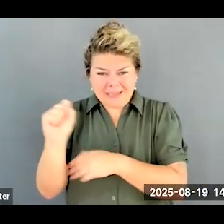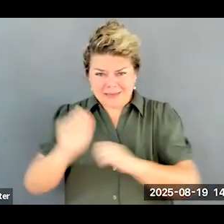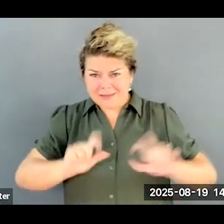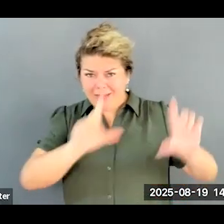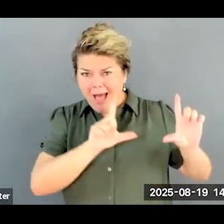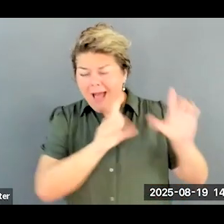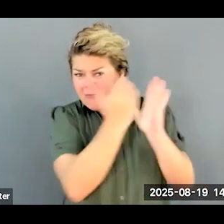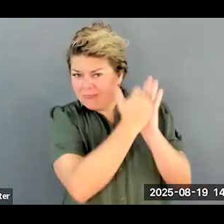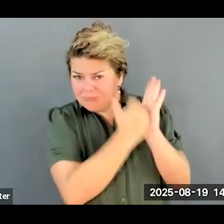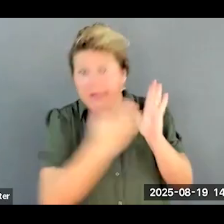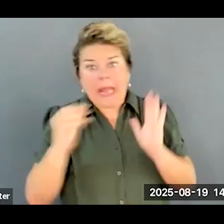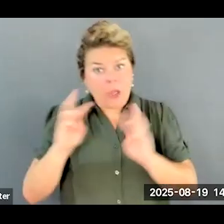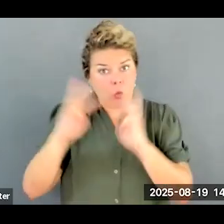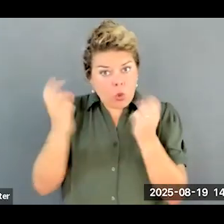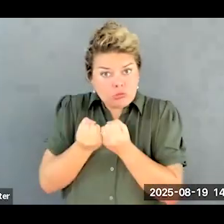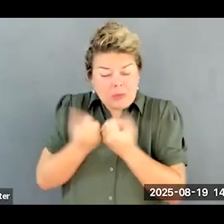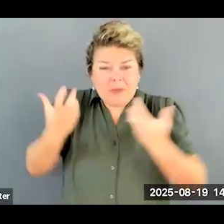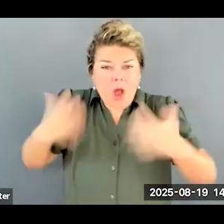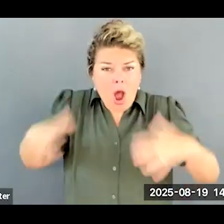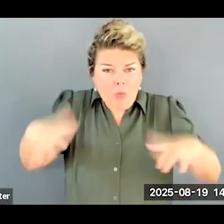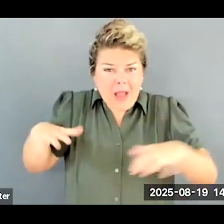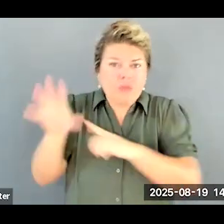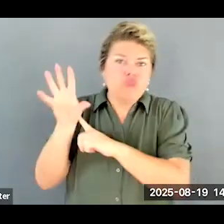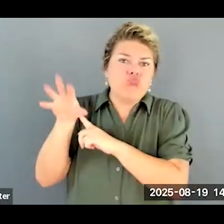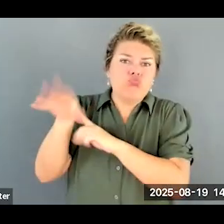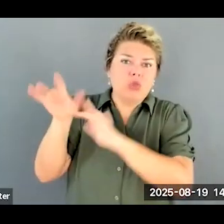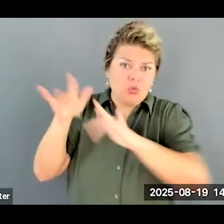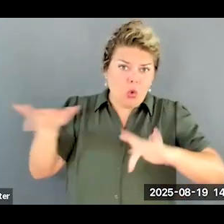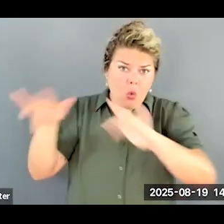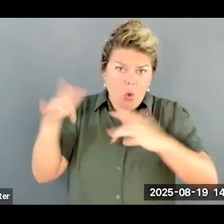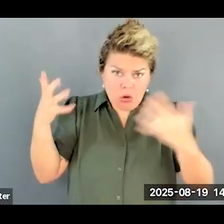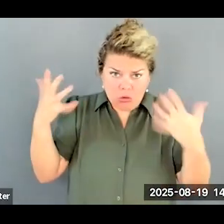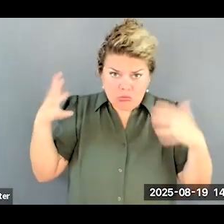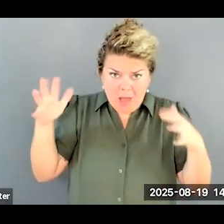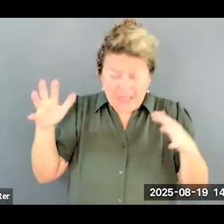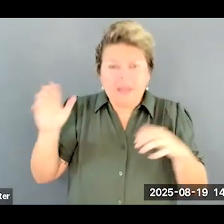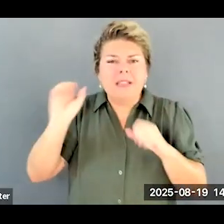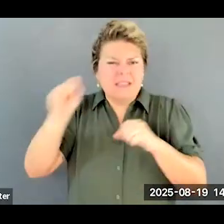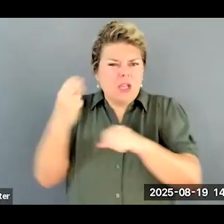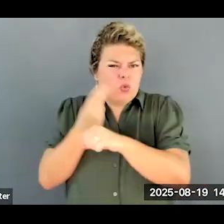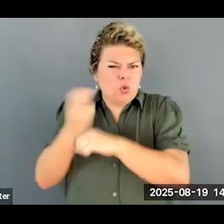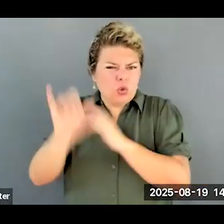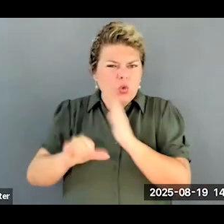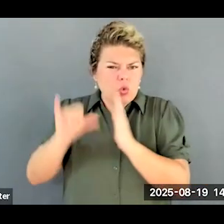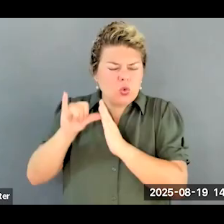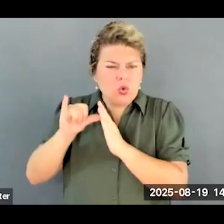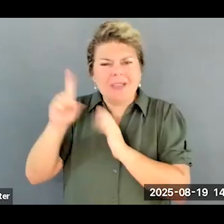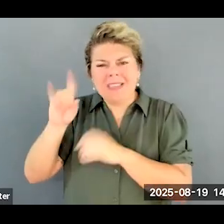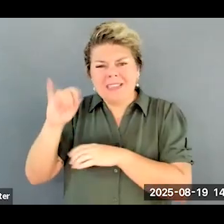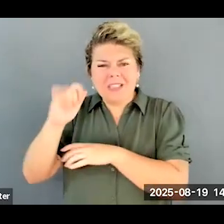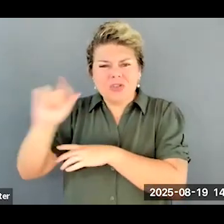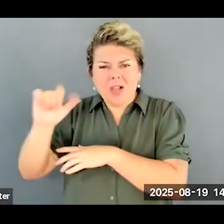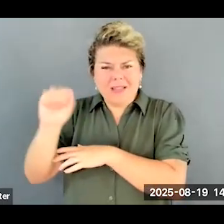applicable workshops that have been pre-recorded by our Disability Equity Office resources section so that you're able to explore